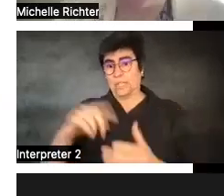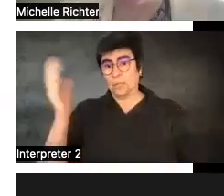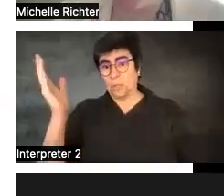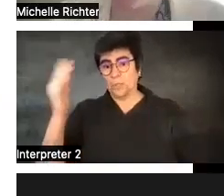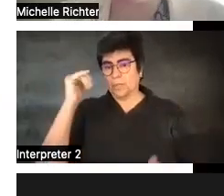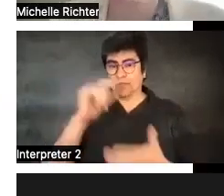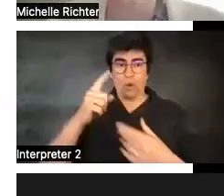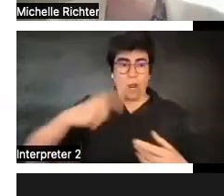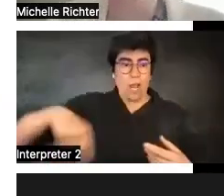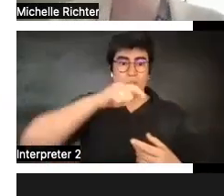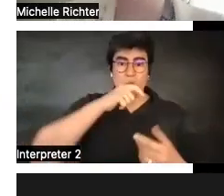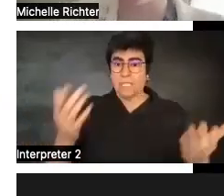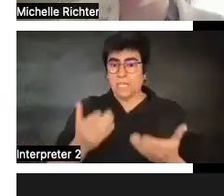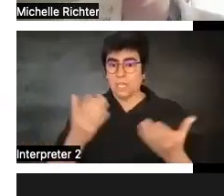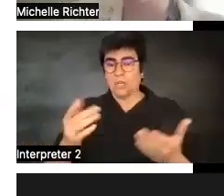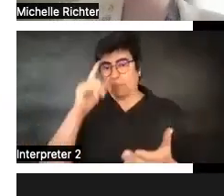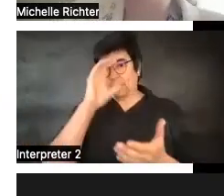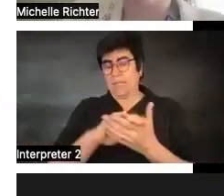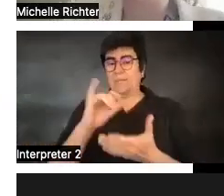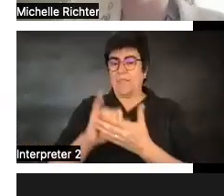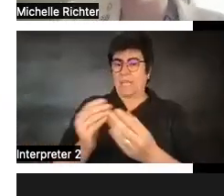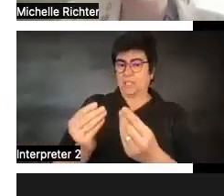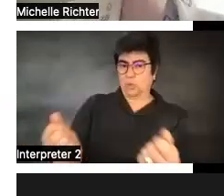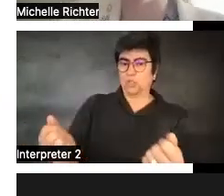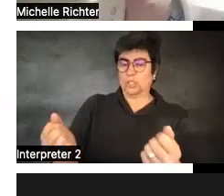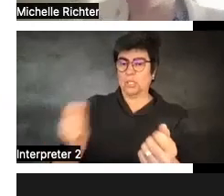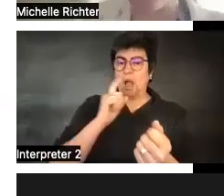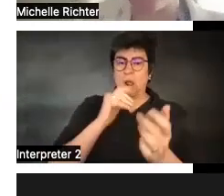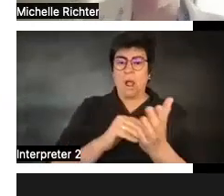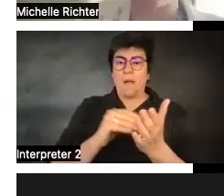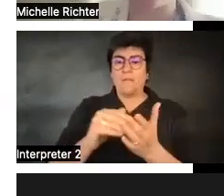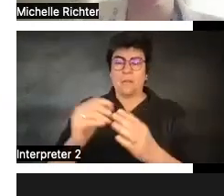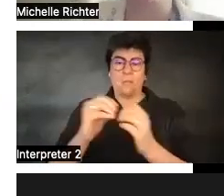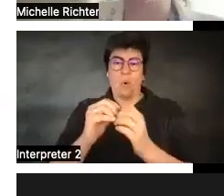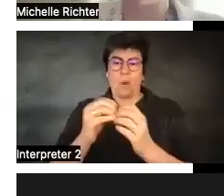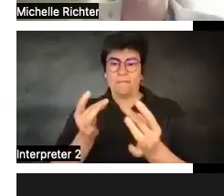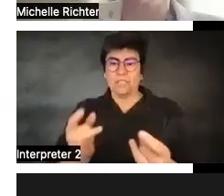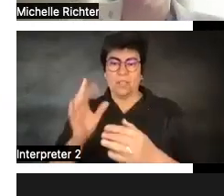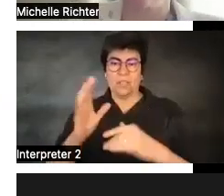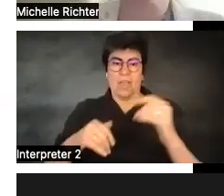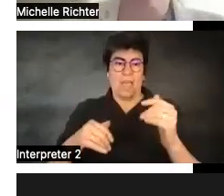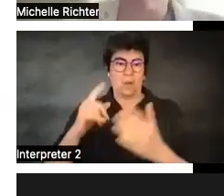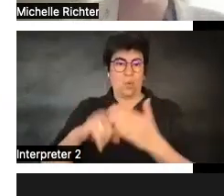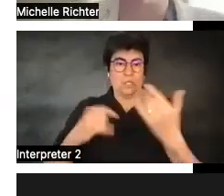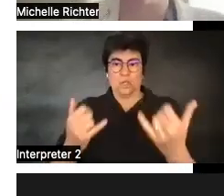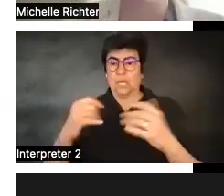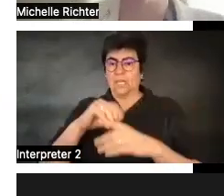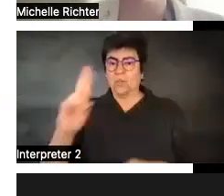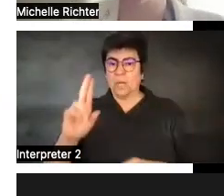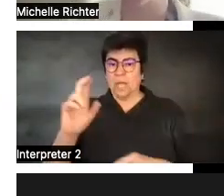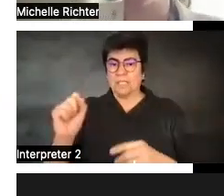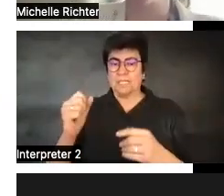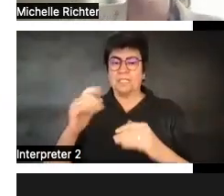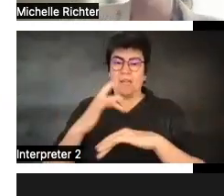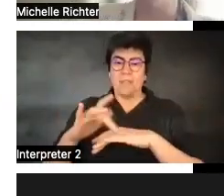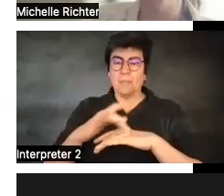of us who are here believe that these solutions are oftentimes more efficient than what's currently, in the United States at least, available